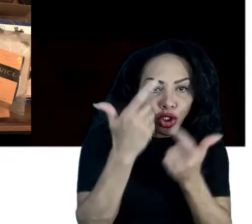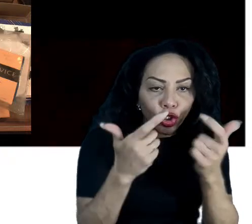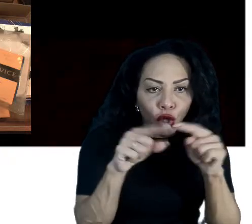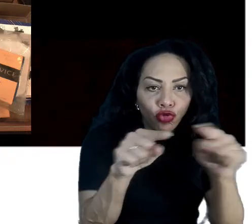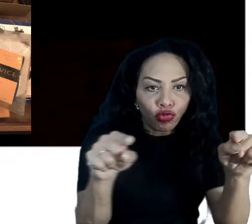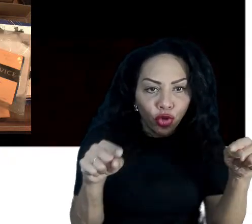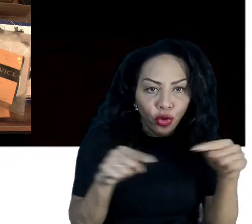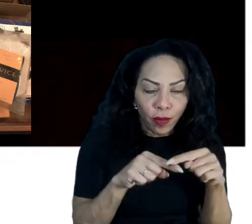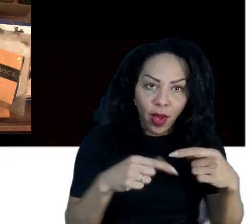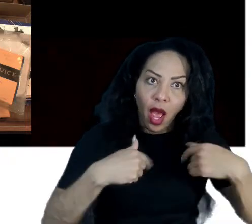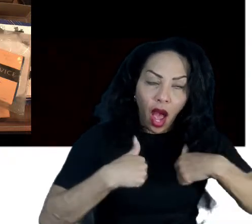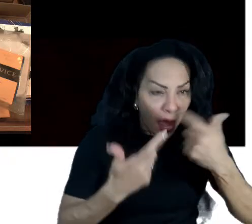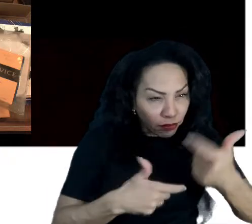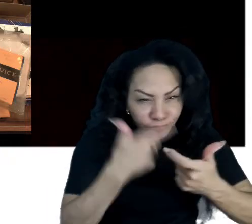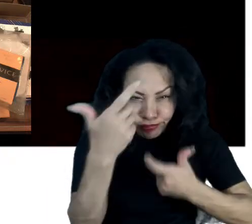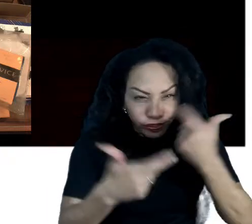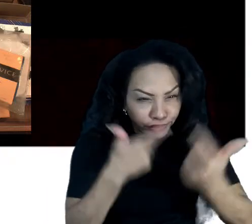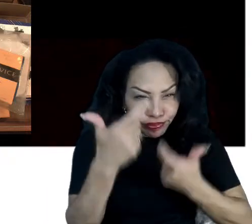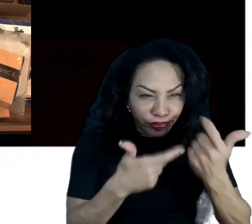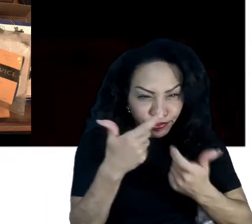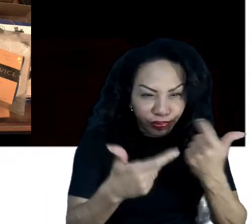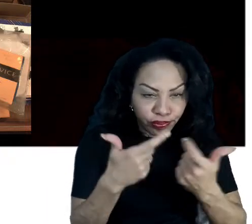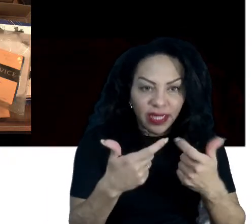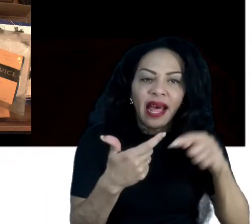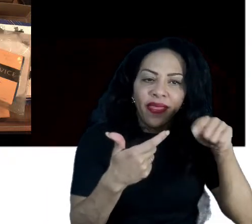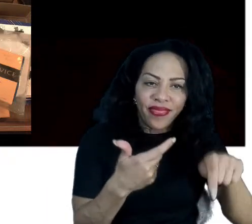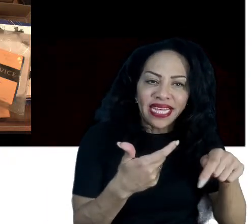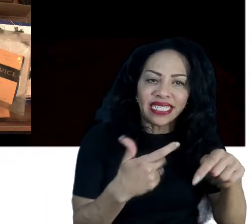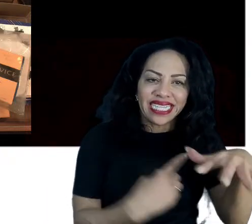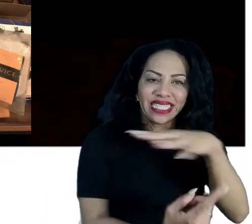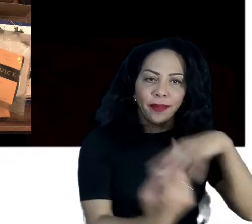divorced from the place that produced it.